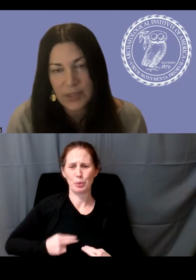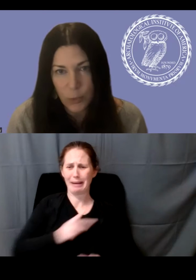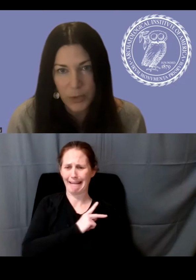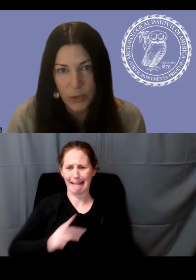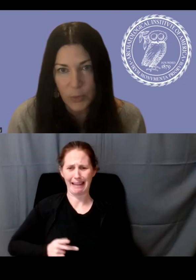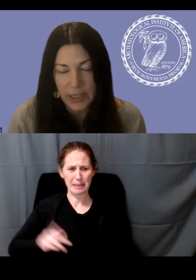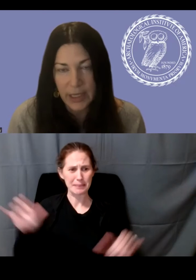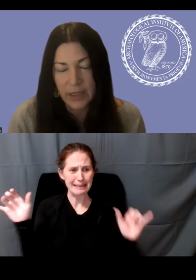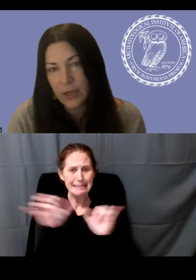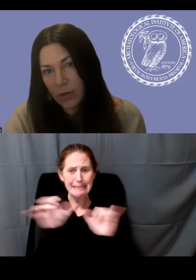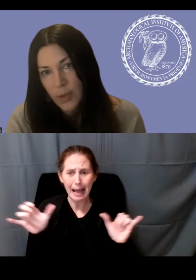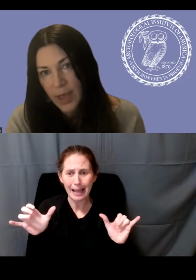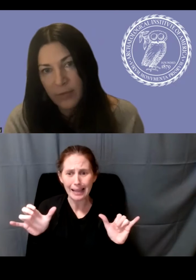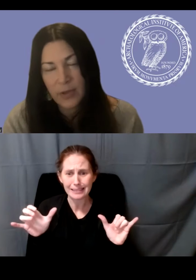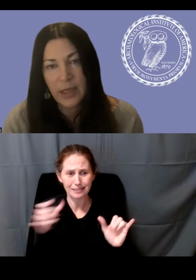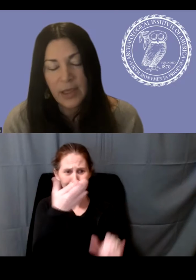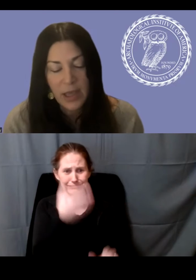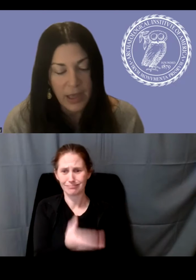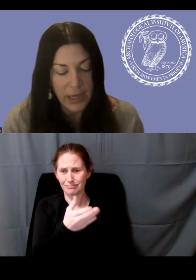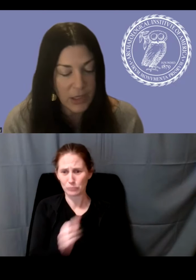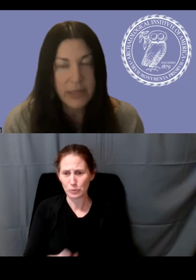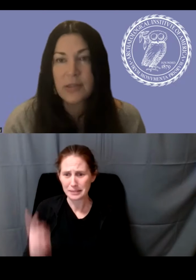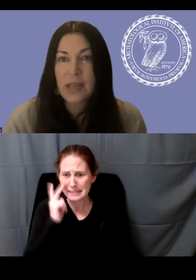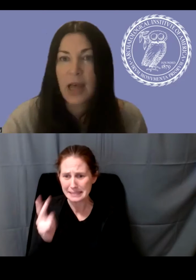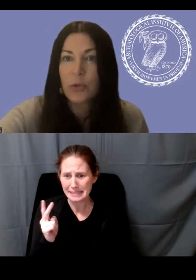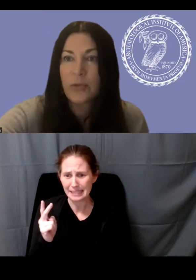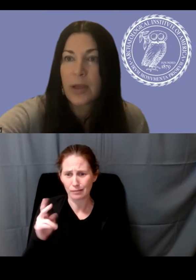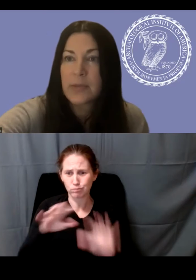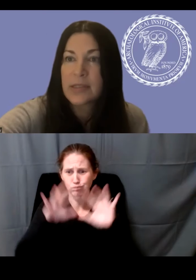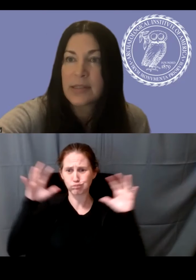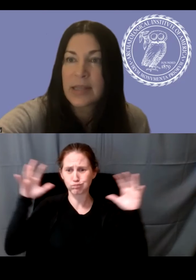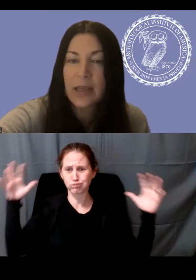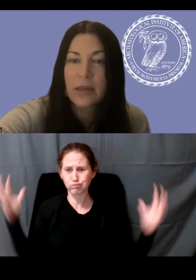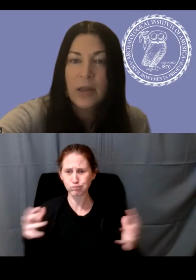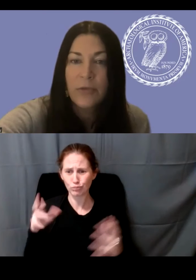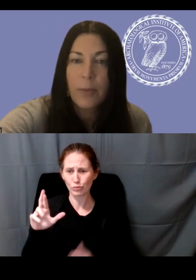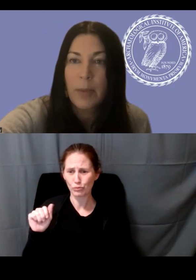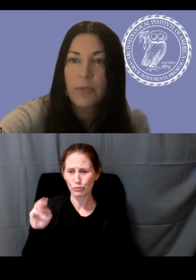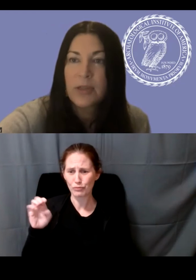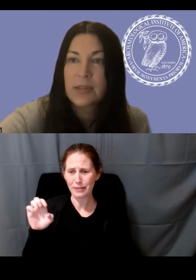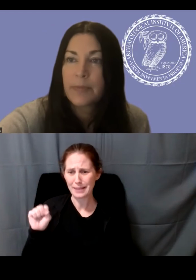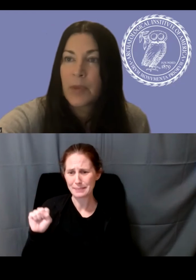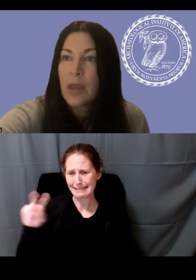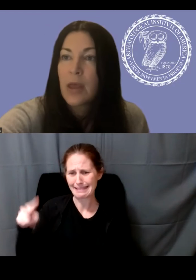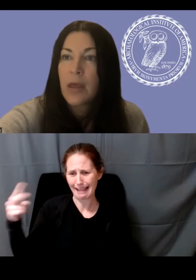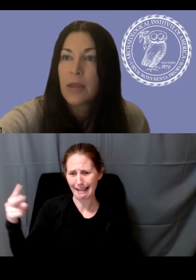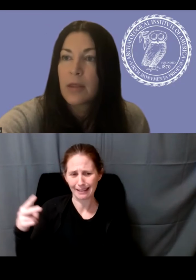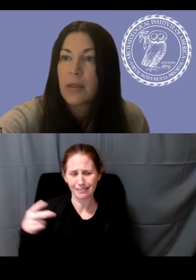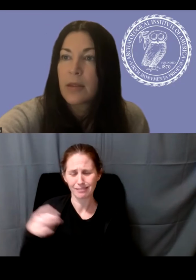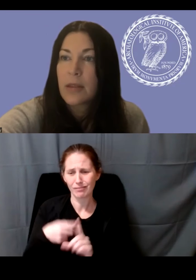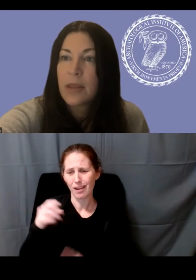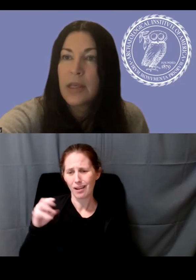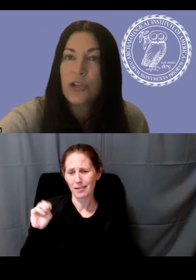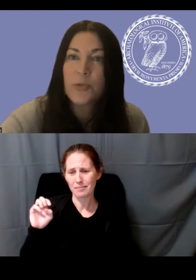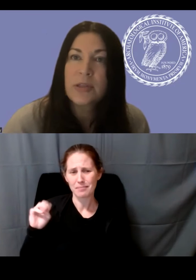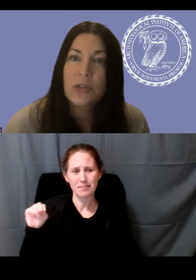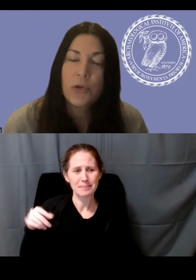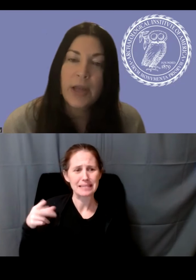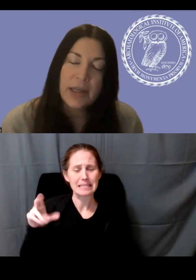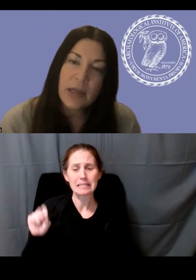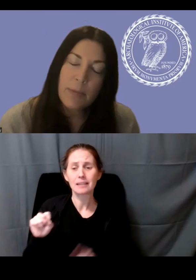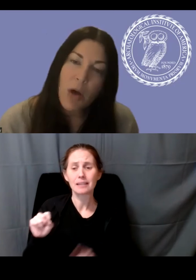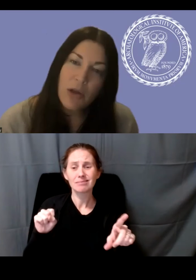of a superhuman king. And here you have a colossal statue of Ramses II from Memphis. The